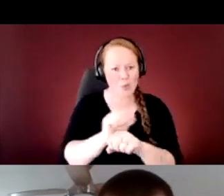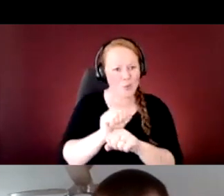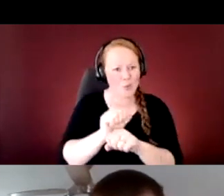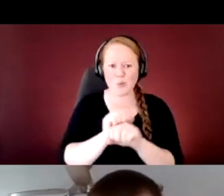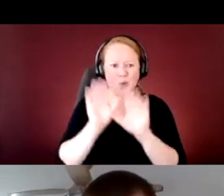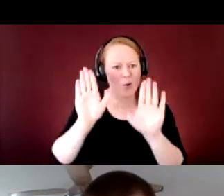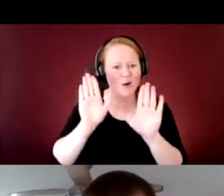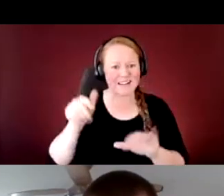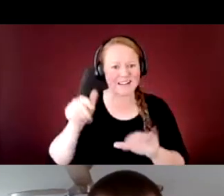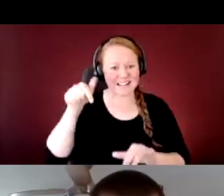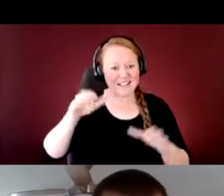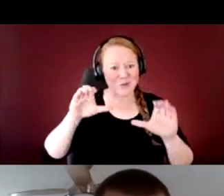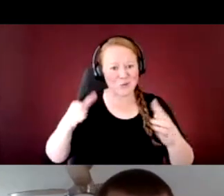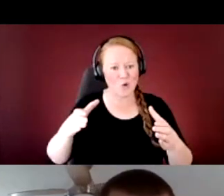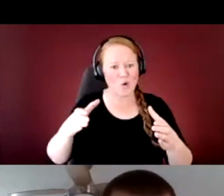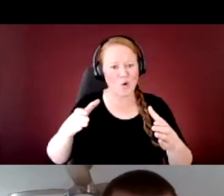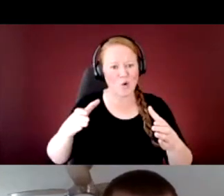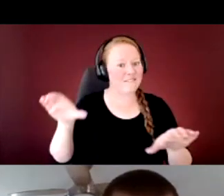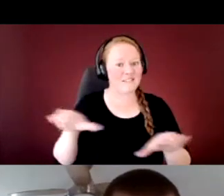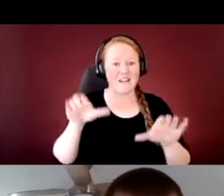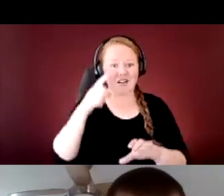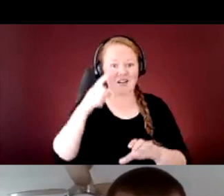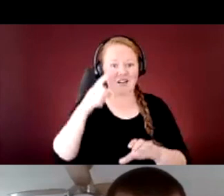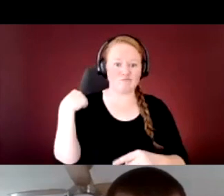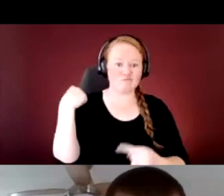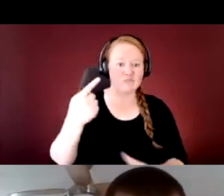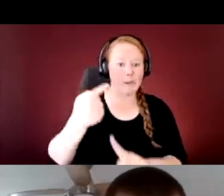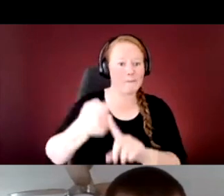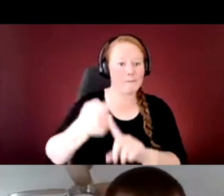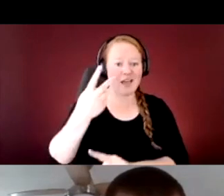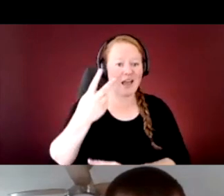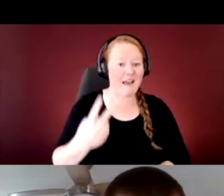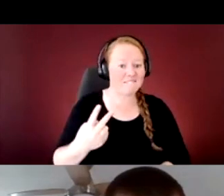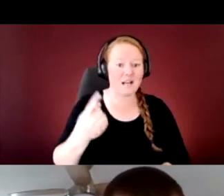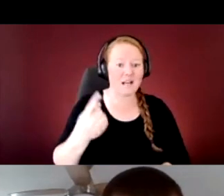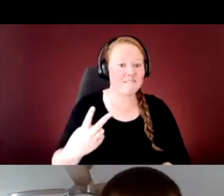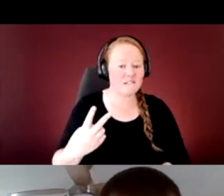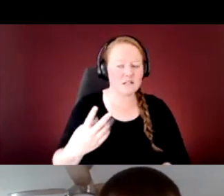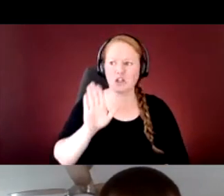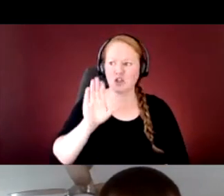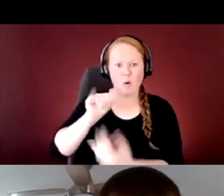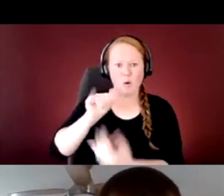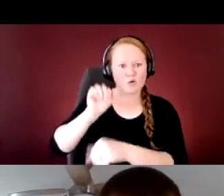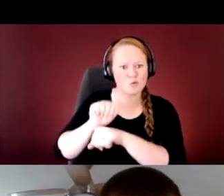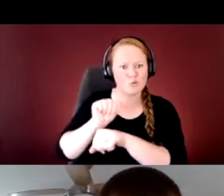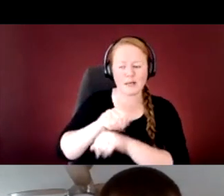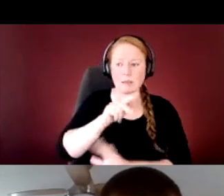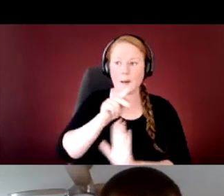body has done over the past month and a half. From the beginning, you've approached your work not as policy